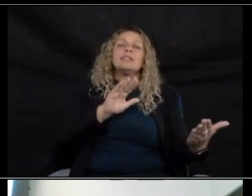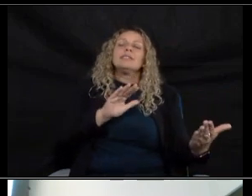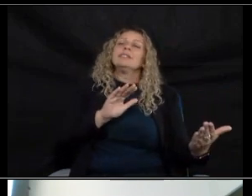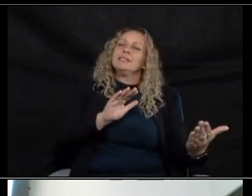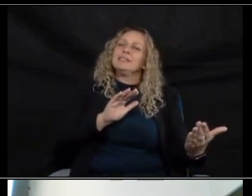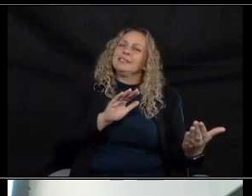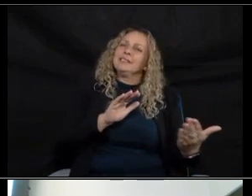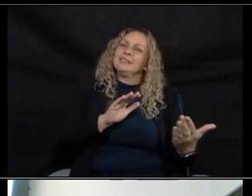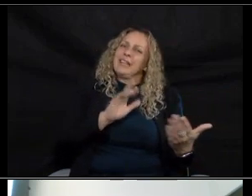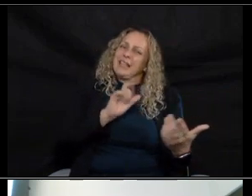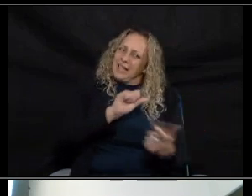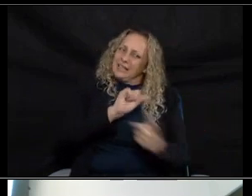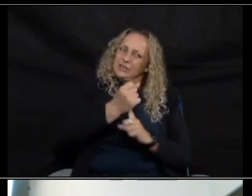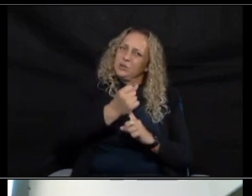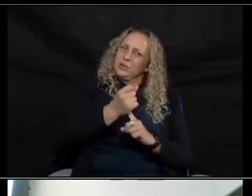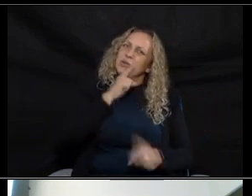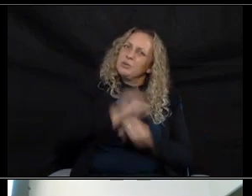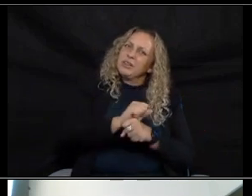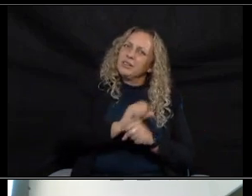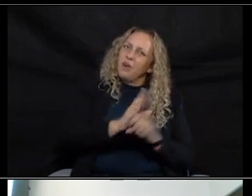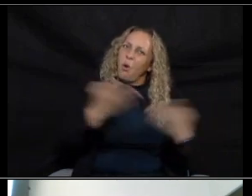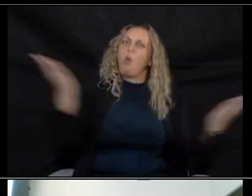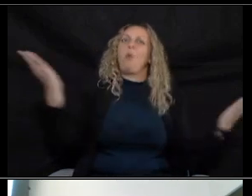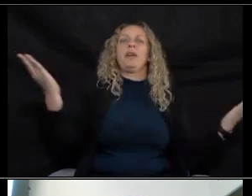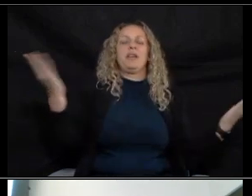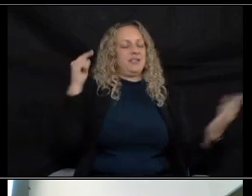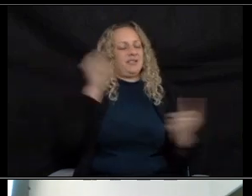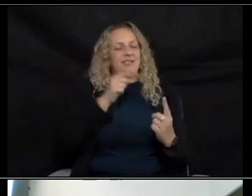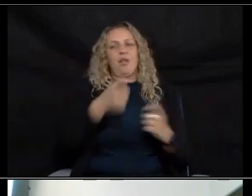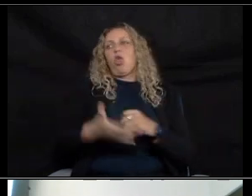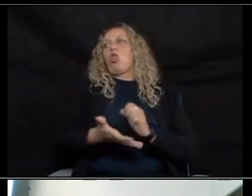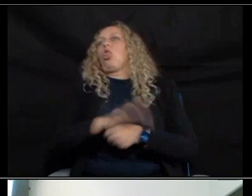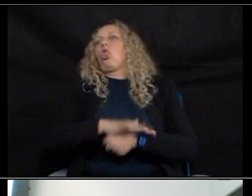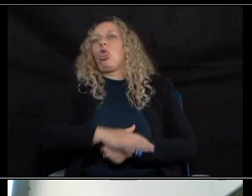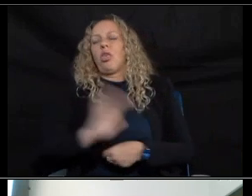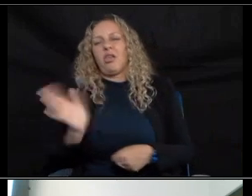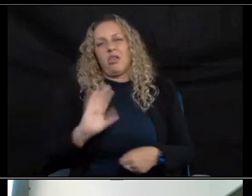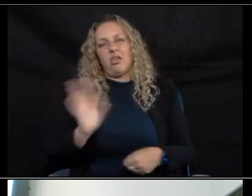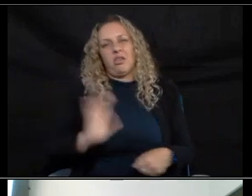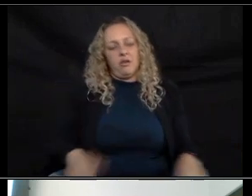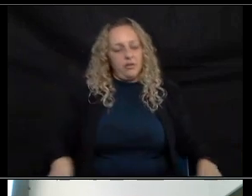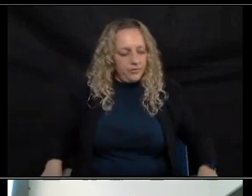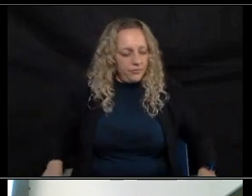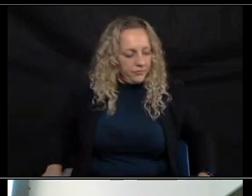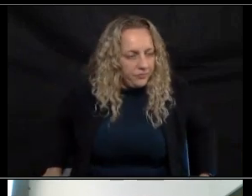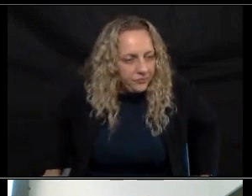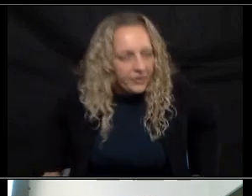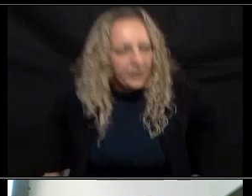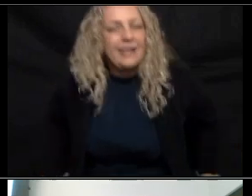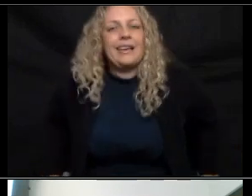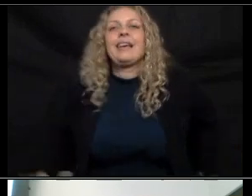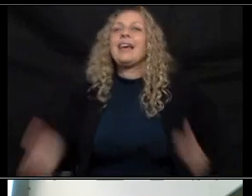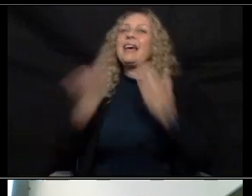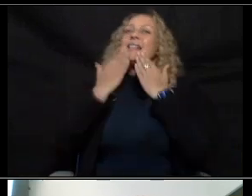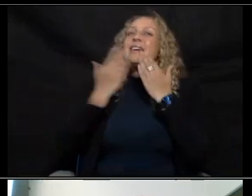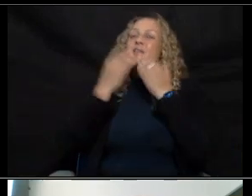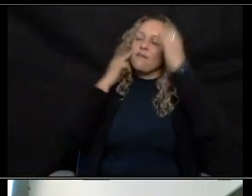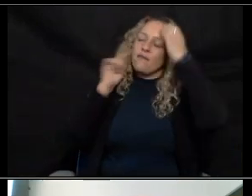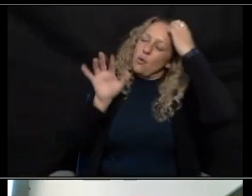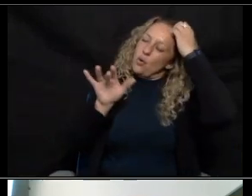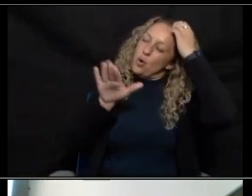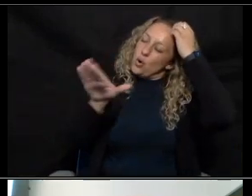the bad situation. That's all my comments for now. Commissioner Katz, thank you